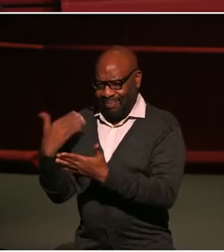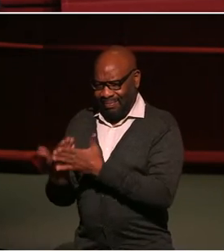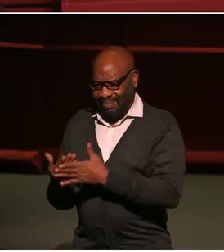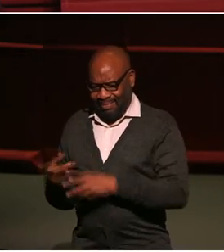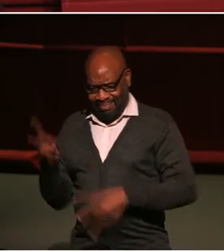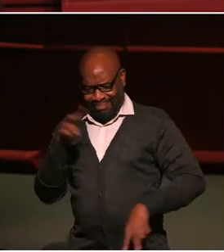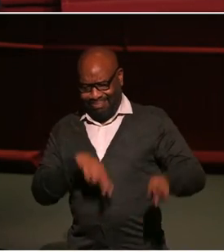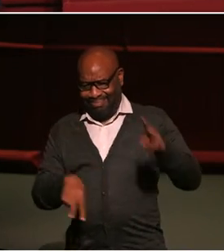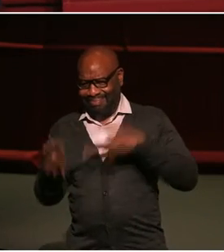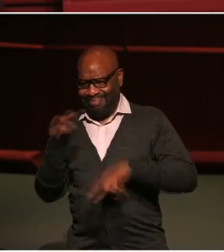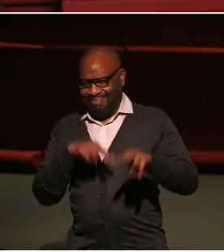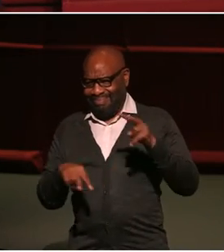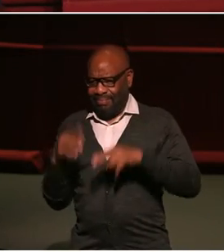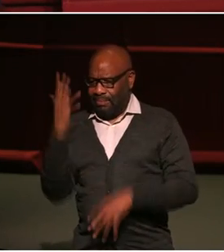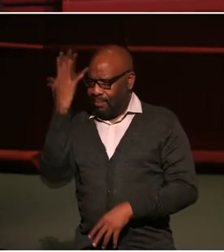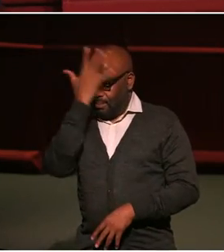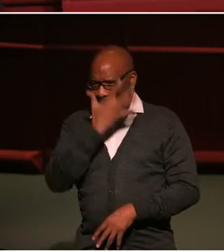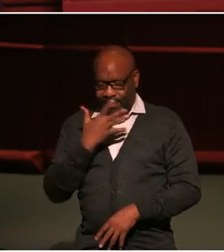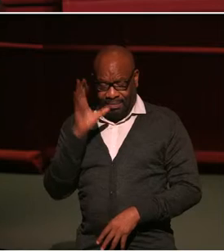couple.